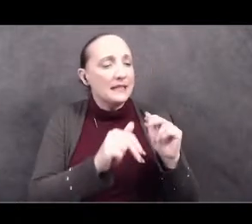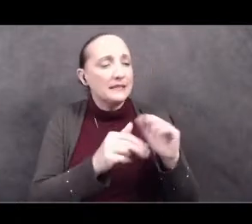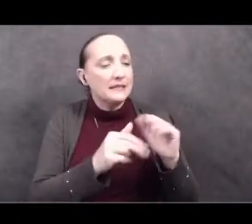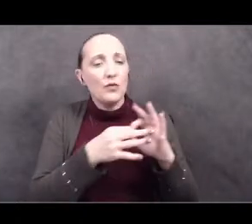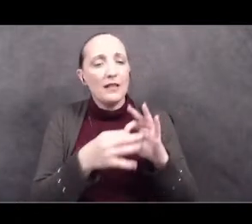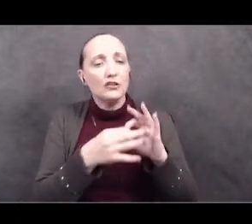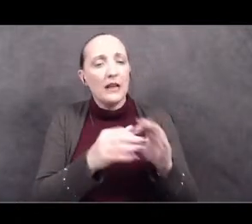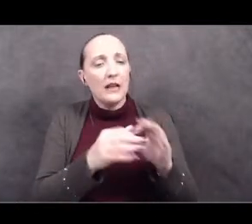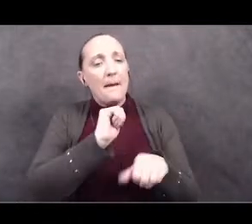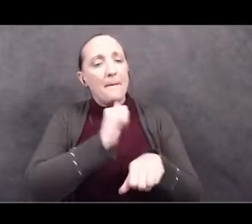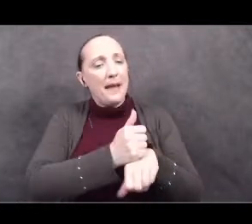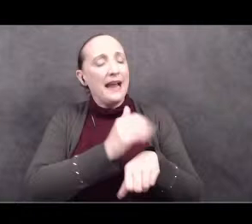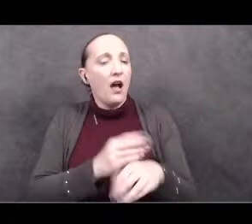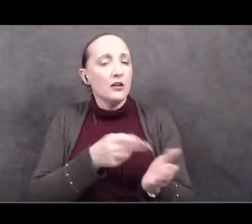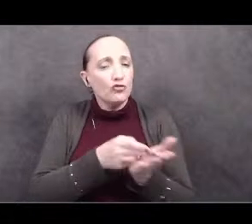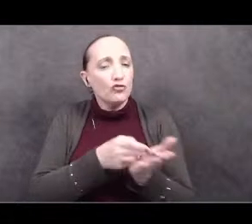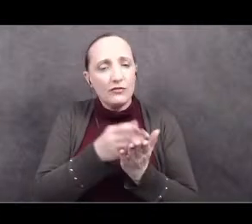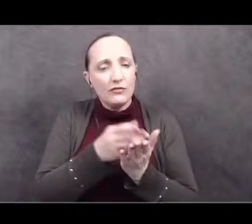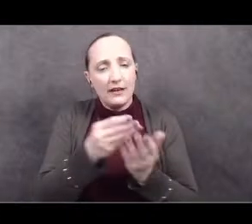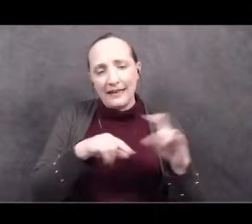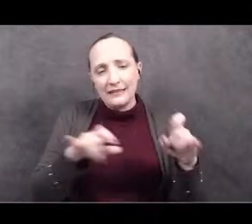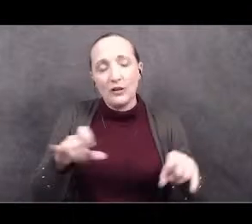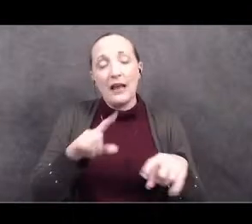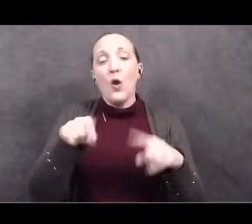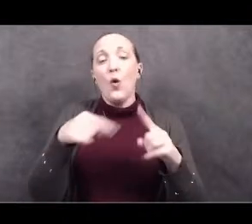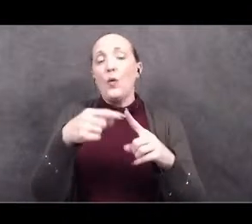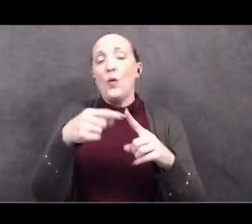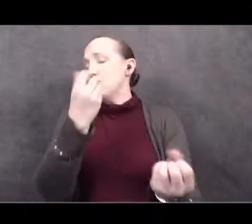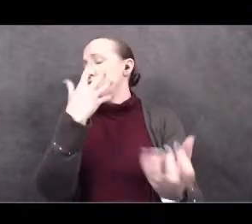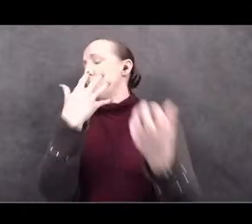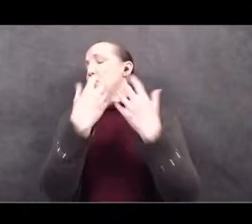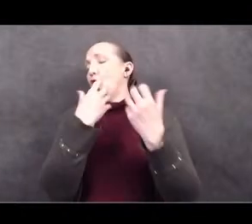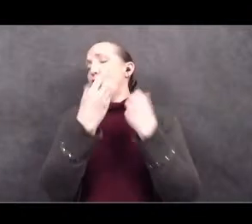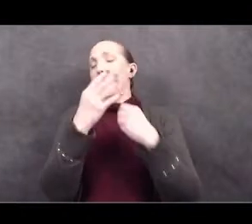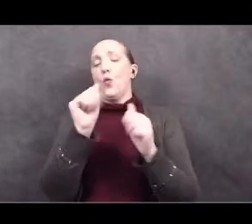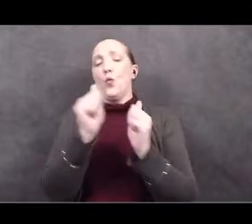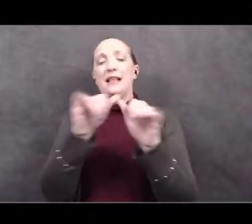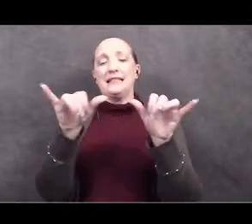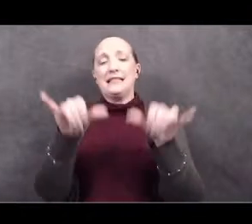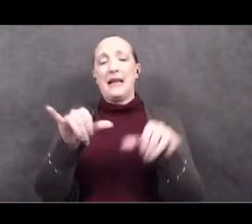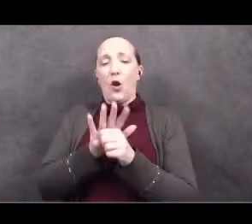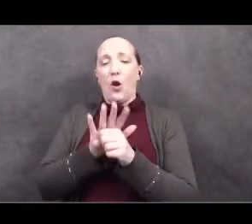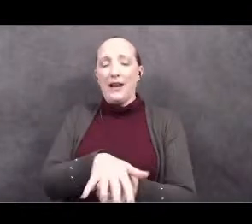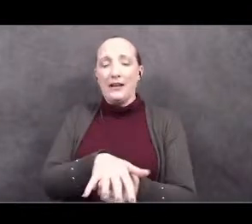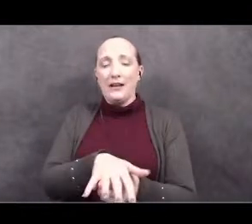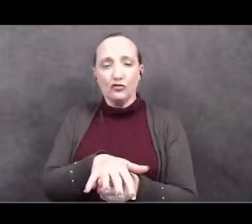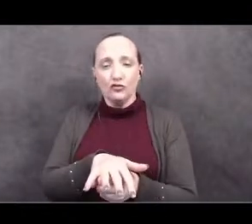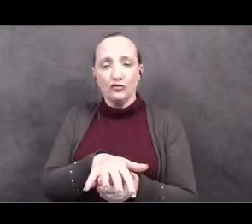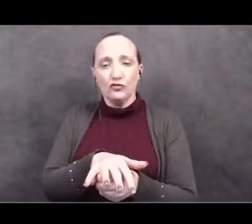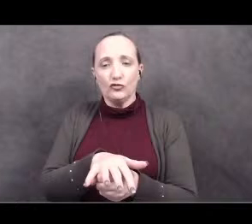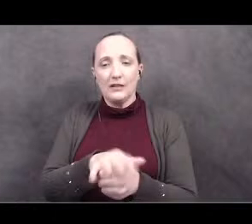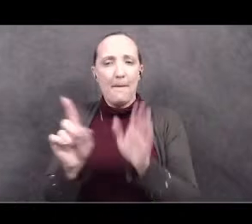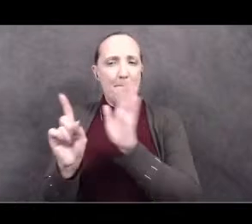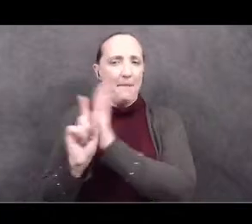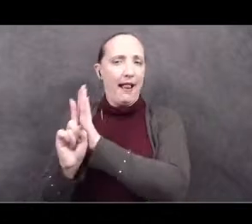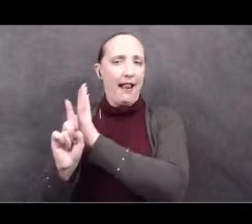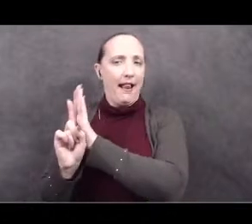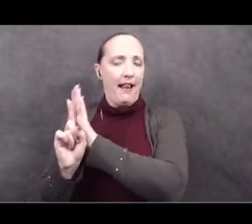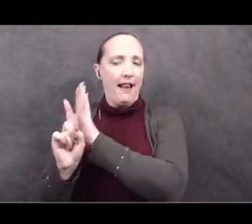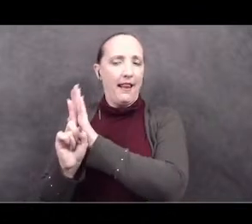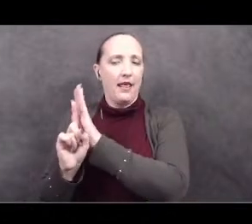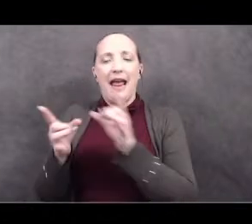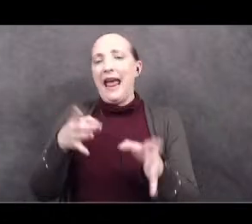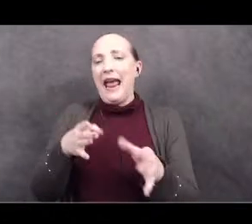Etc when there was a bombardment of systemic oppression and conscience bias hating the basic functions of